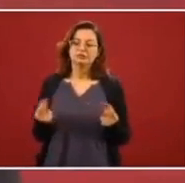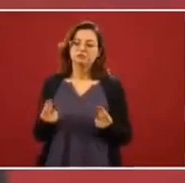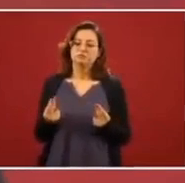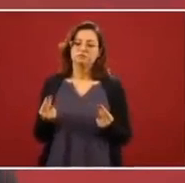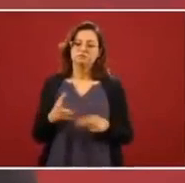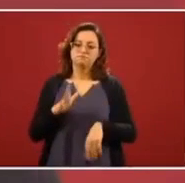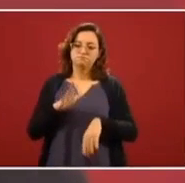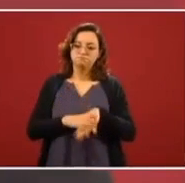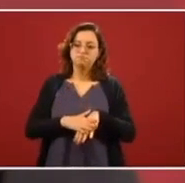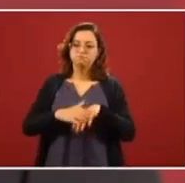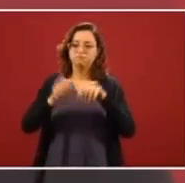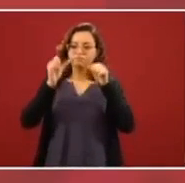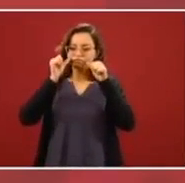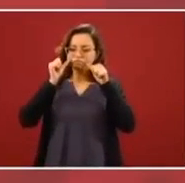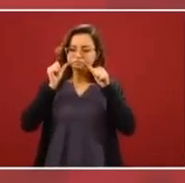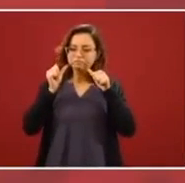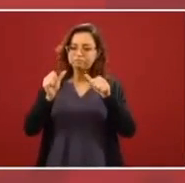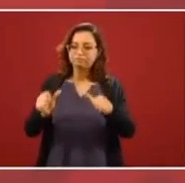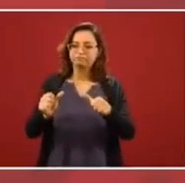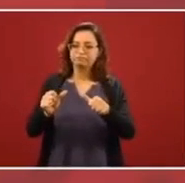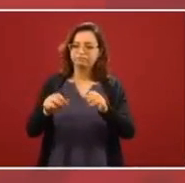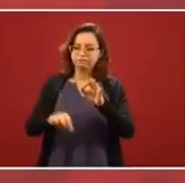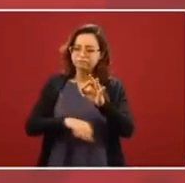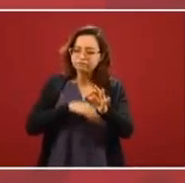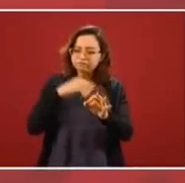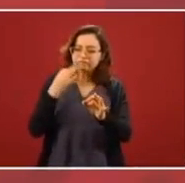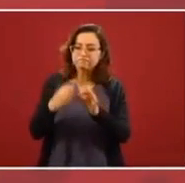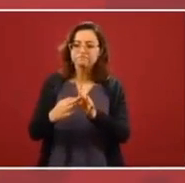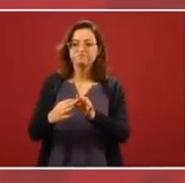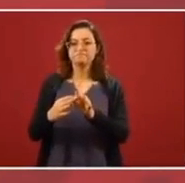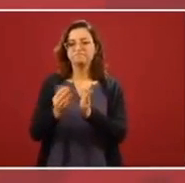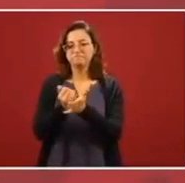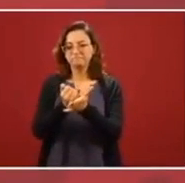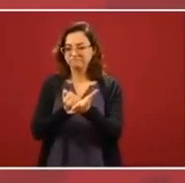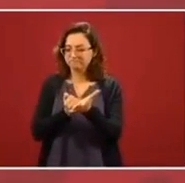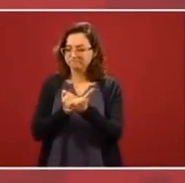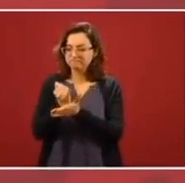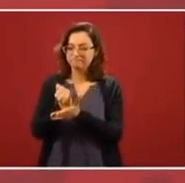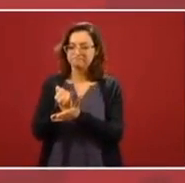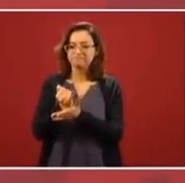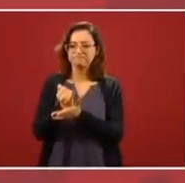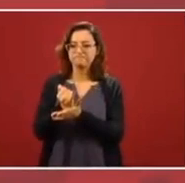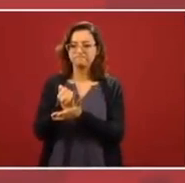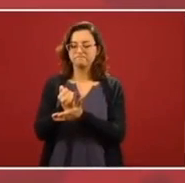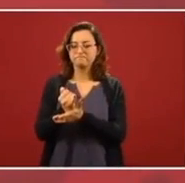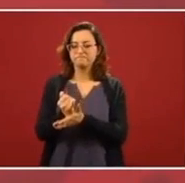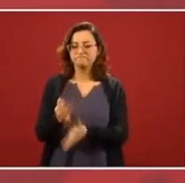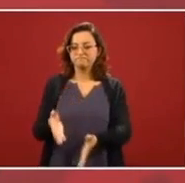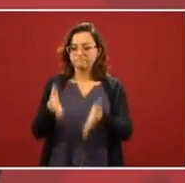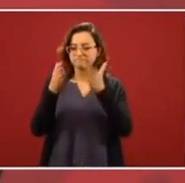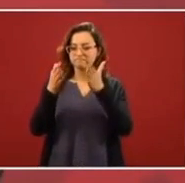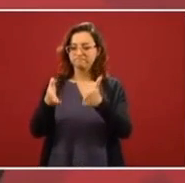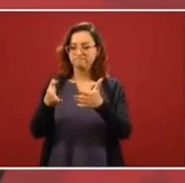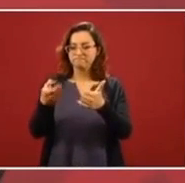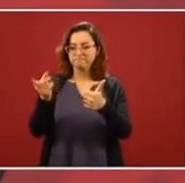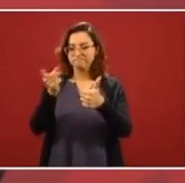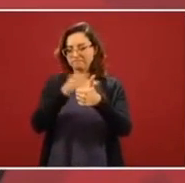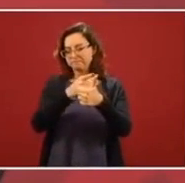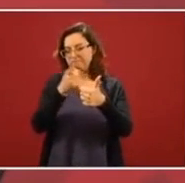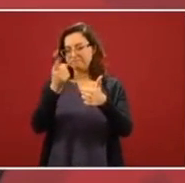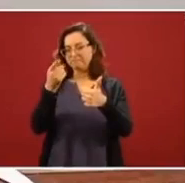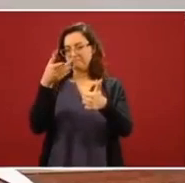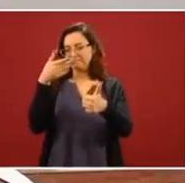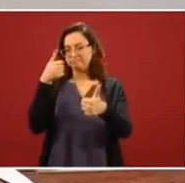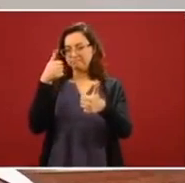para In order to orientar orient nuestras acciones our actions a lo prioritario. to what is